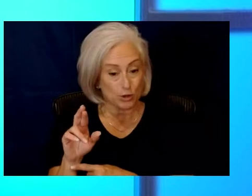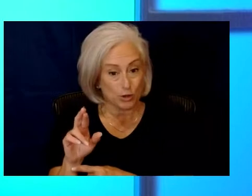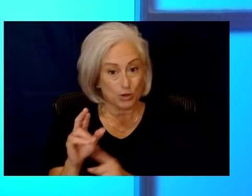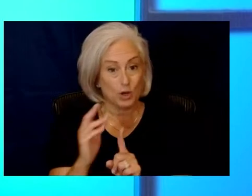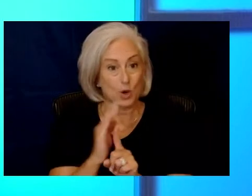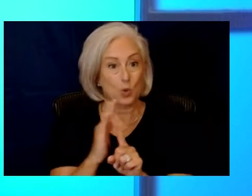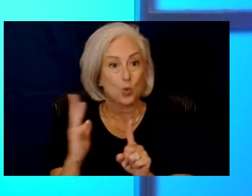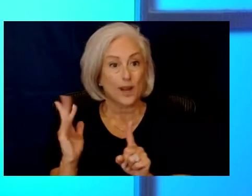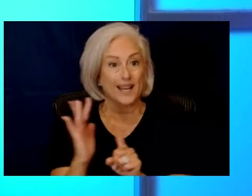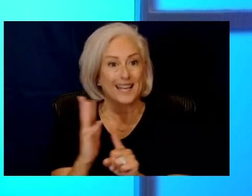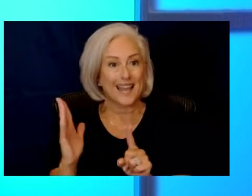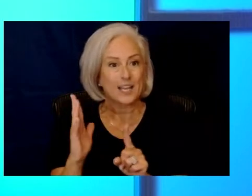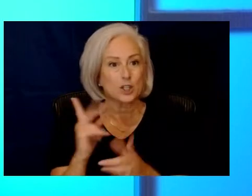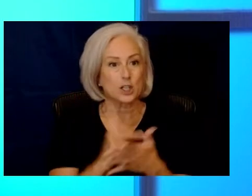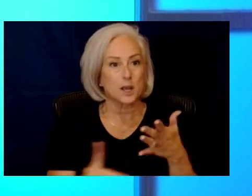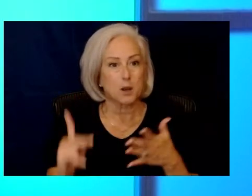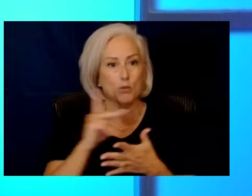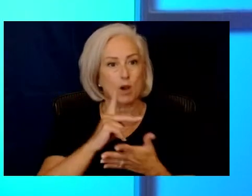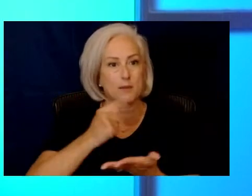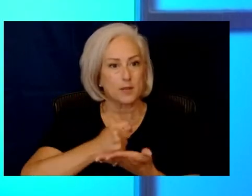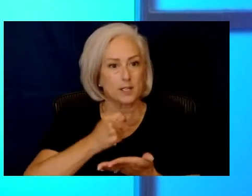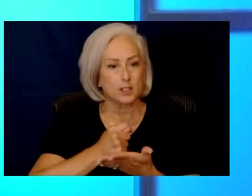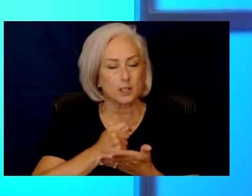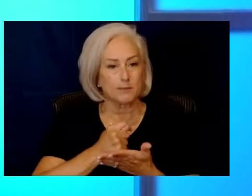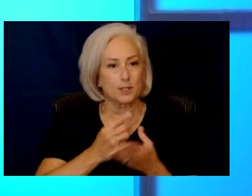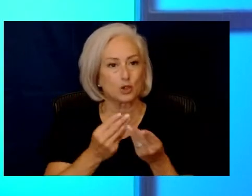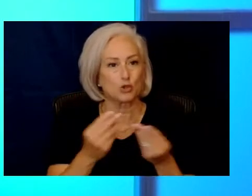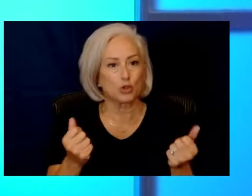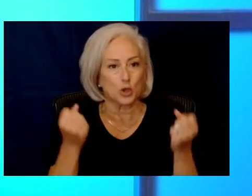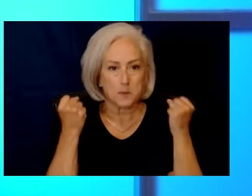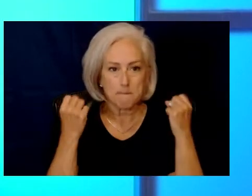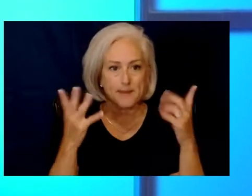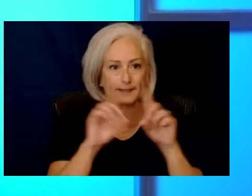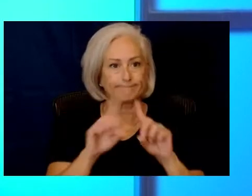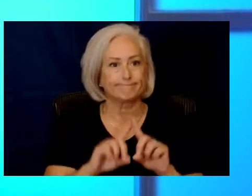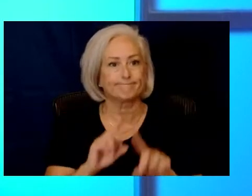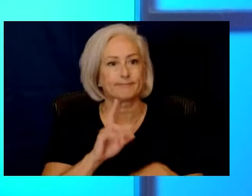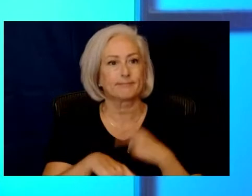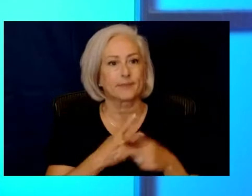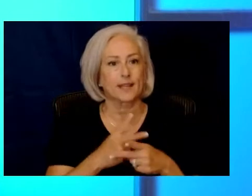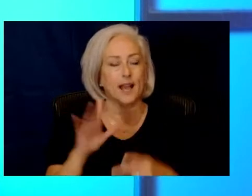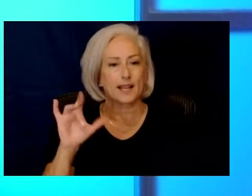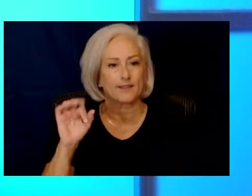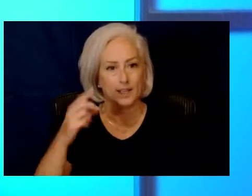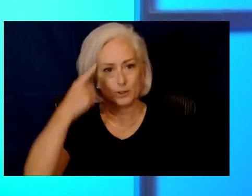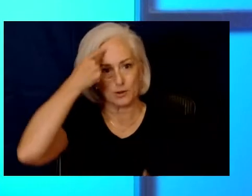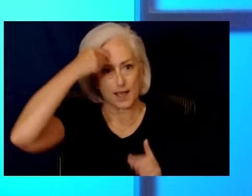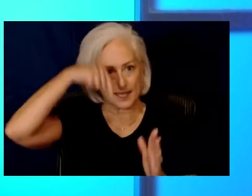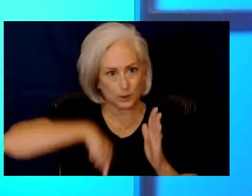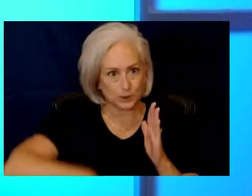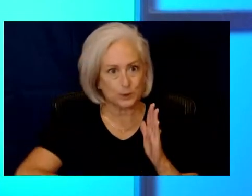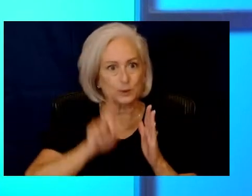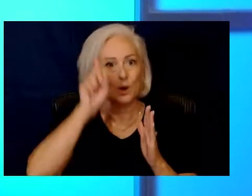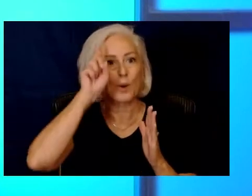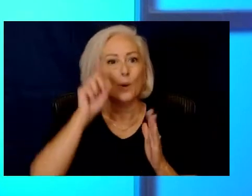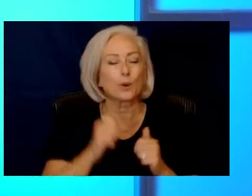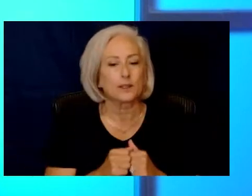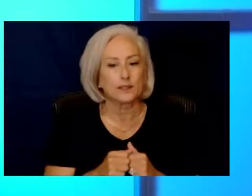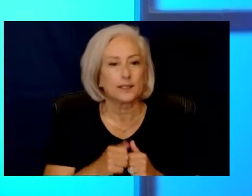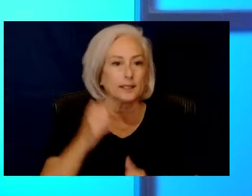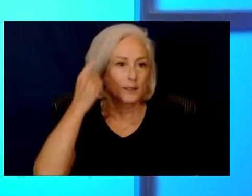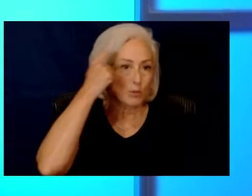primary treatment to cure many types of cancer from head to toe: brain, head and neck,